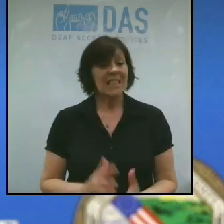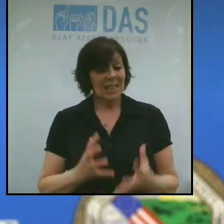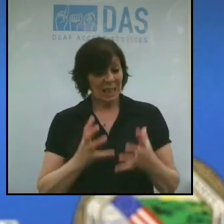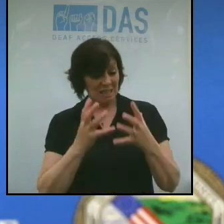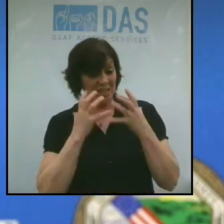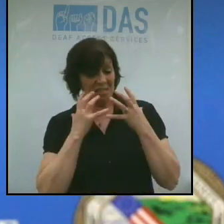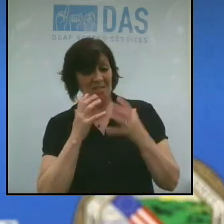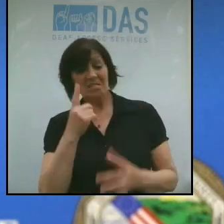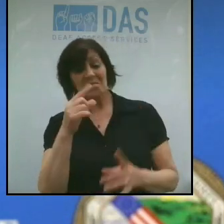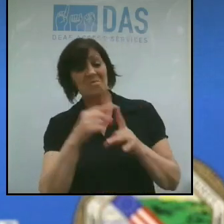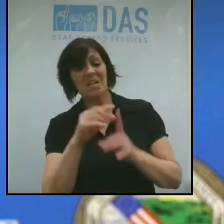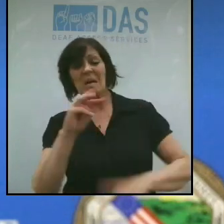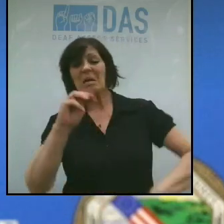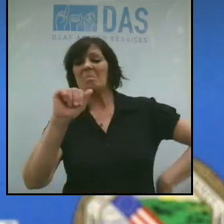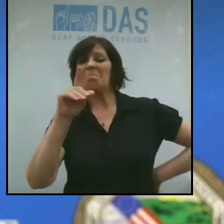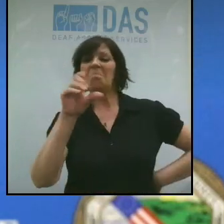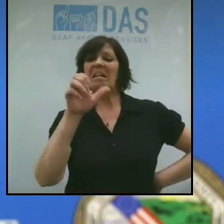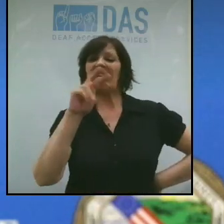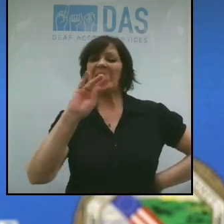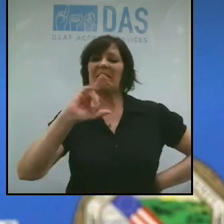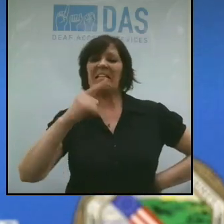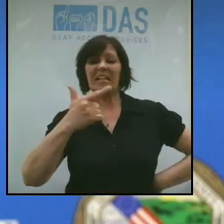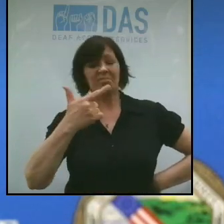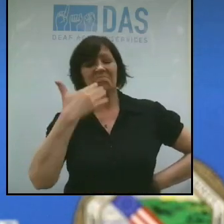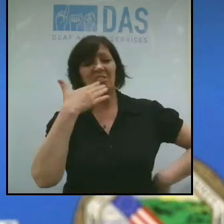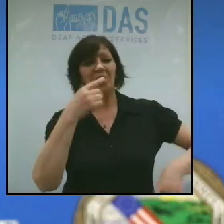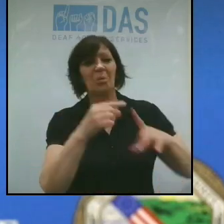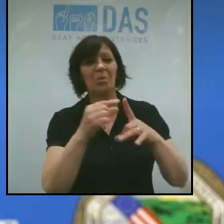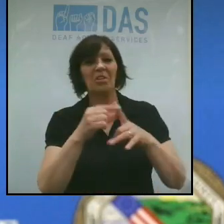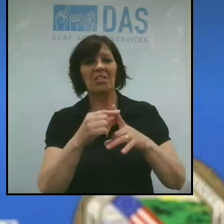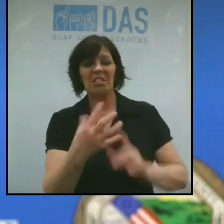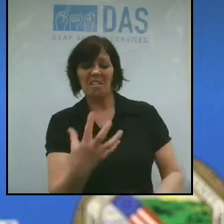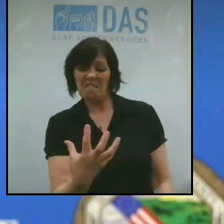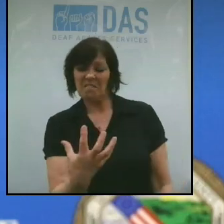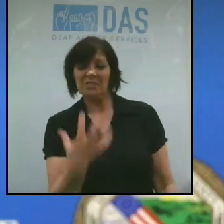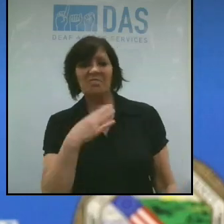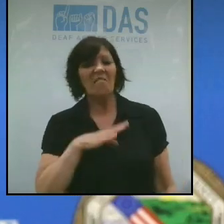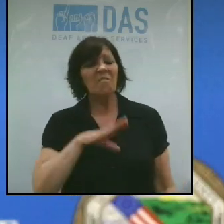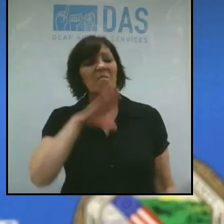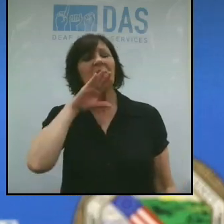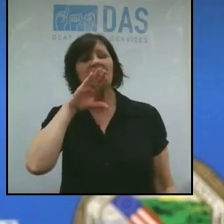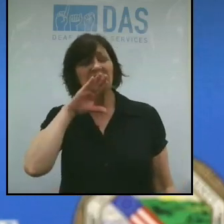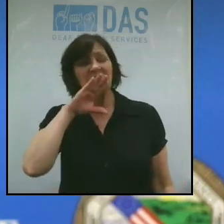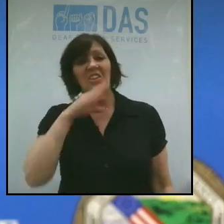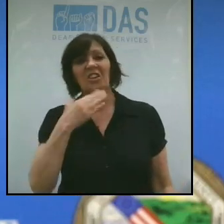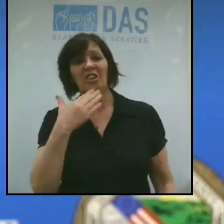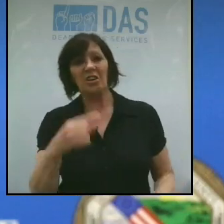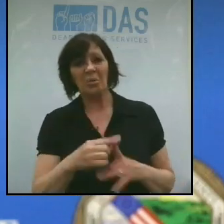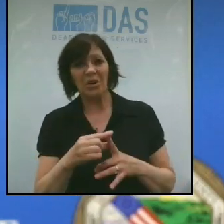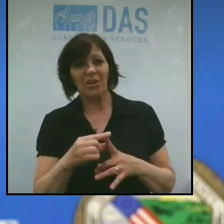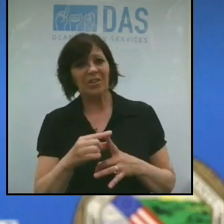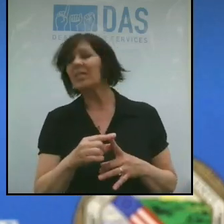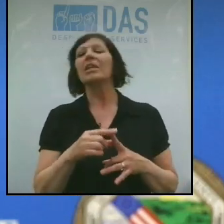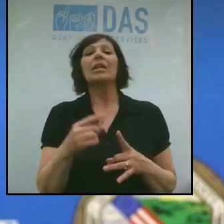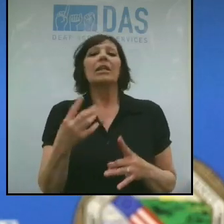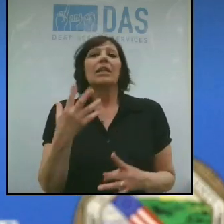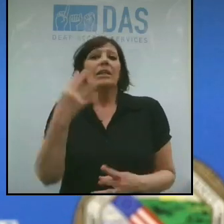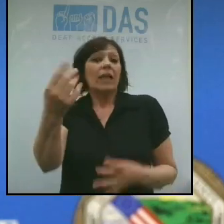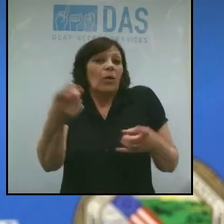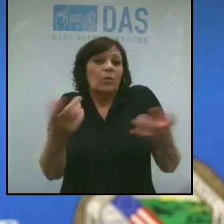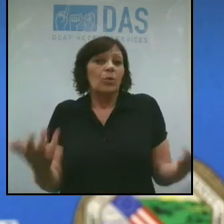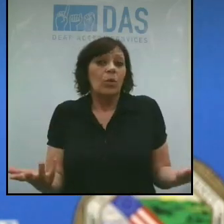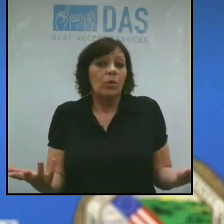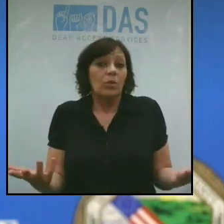Maddening is a good word. Frustrating is a good word. It's just, I've been talking about it. That's something that is out of the control of Erie